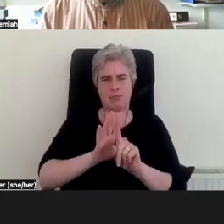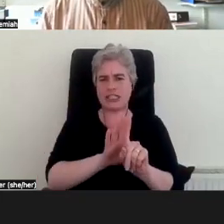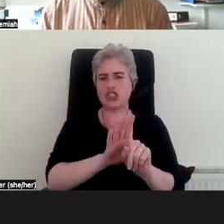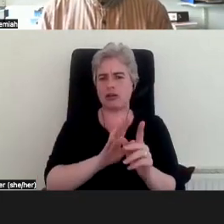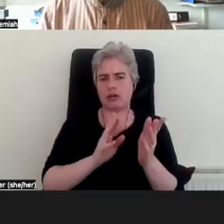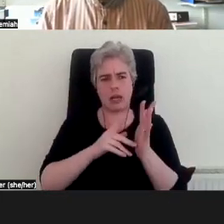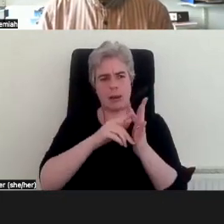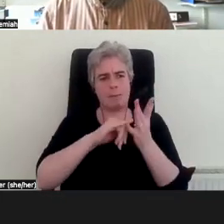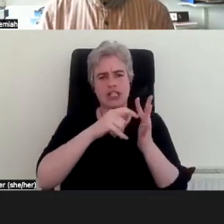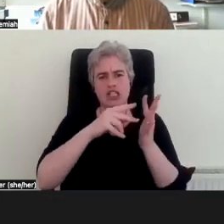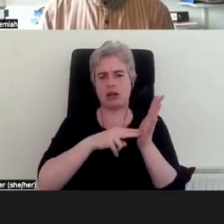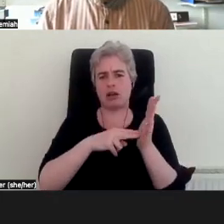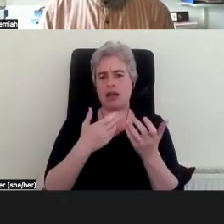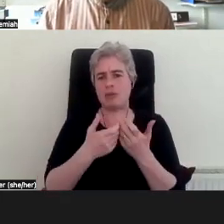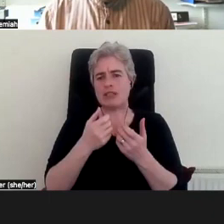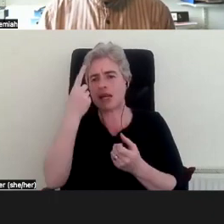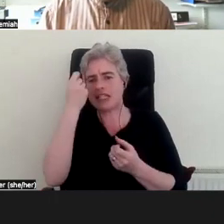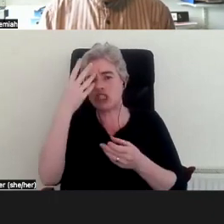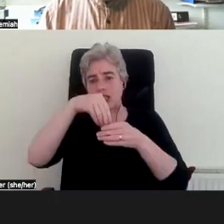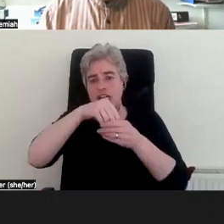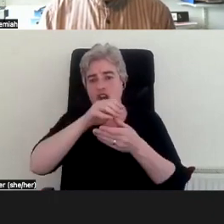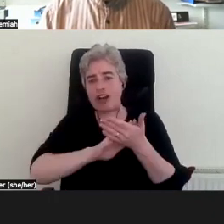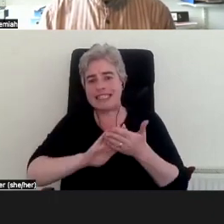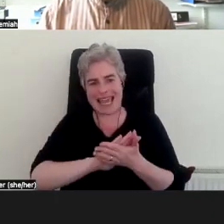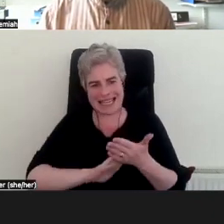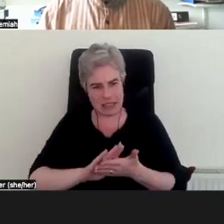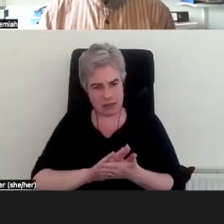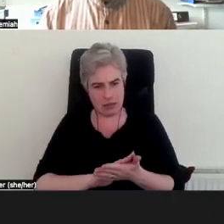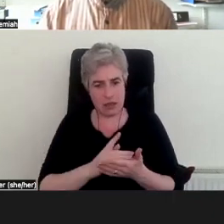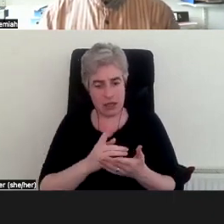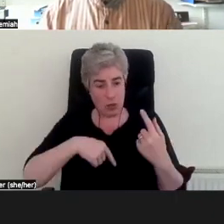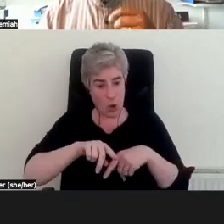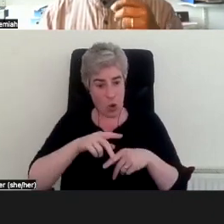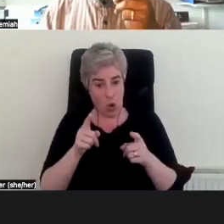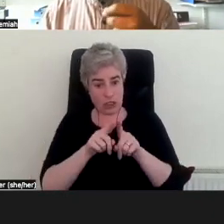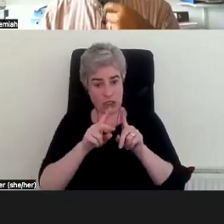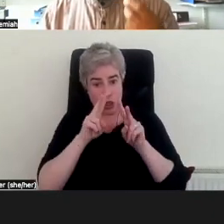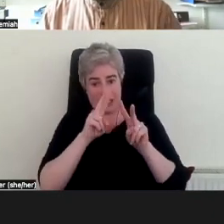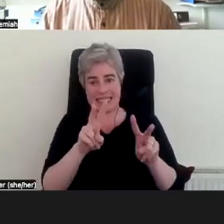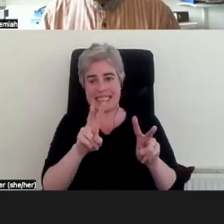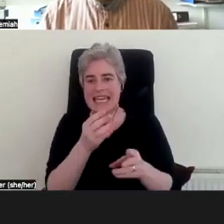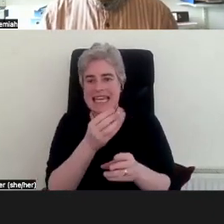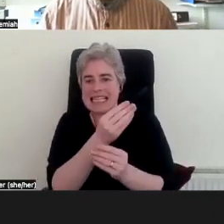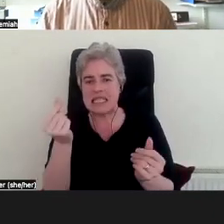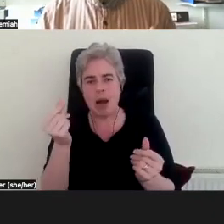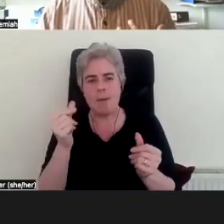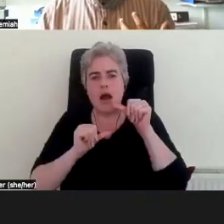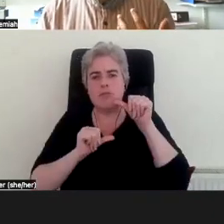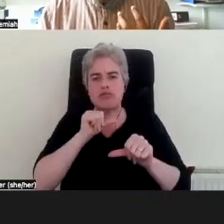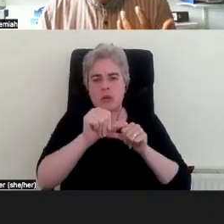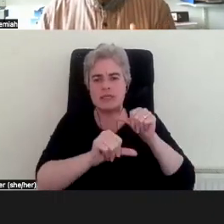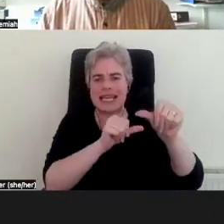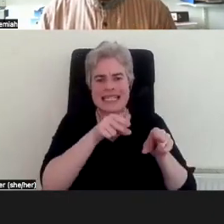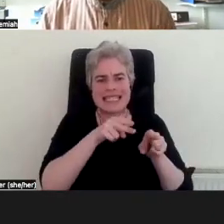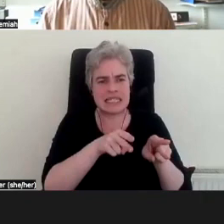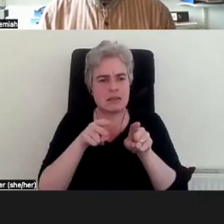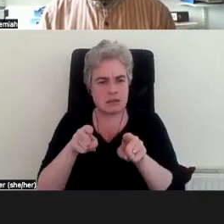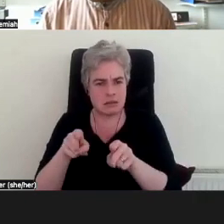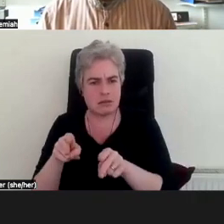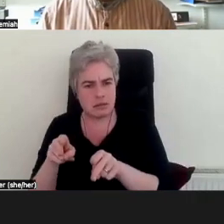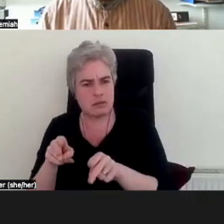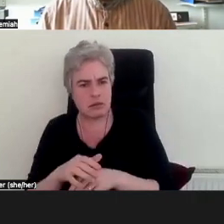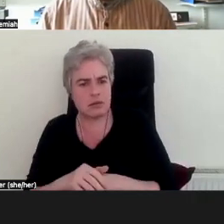within the context. And of course, we also see some of the processes, sectarianism